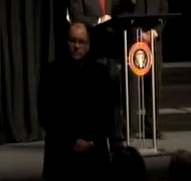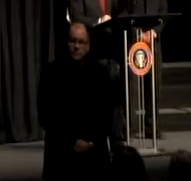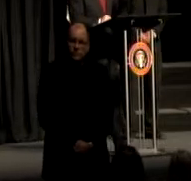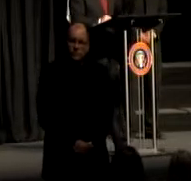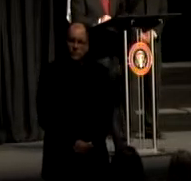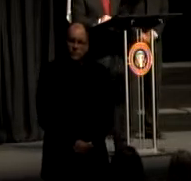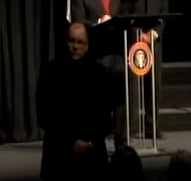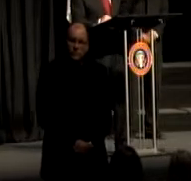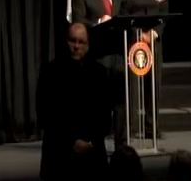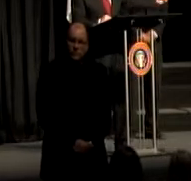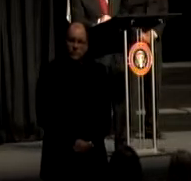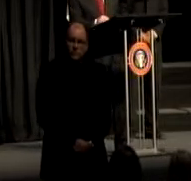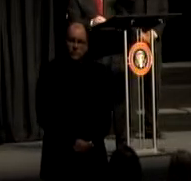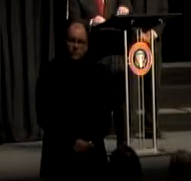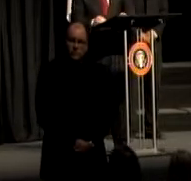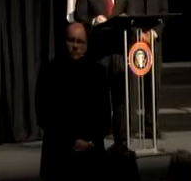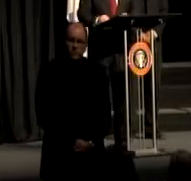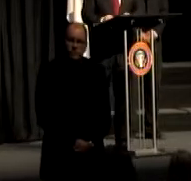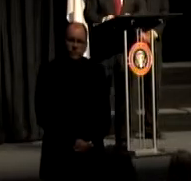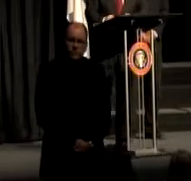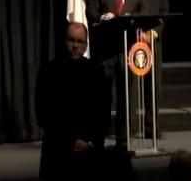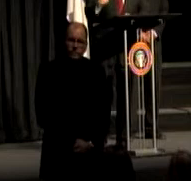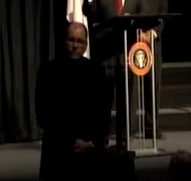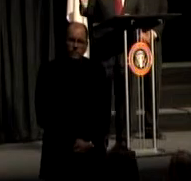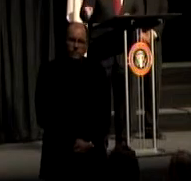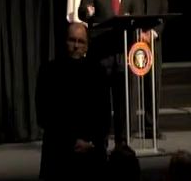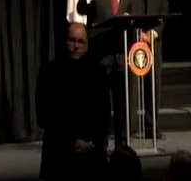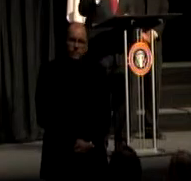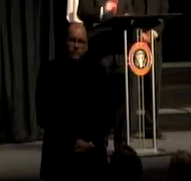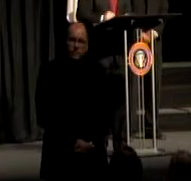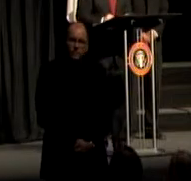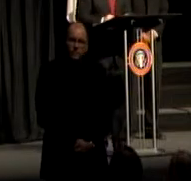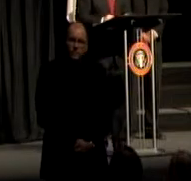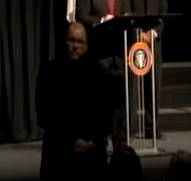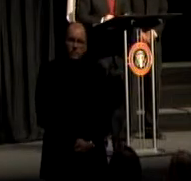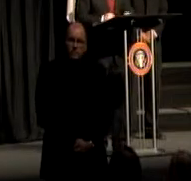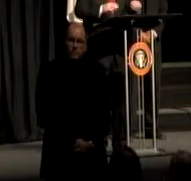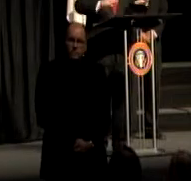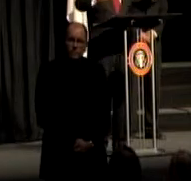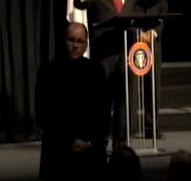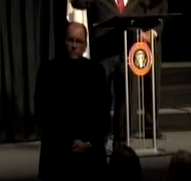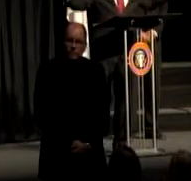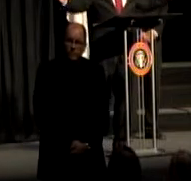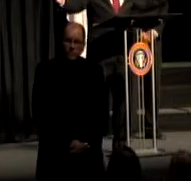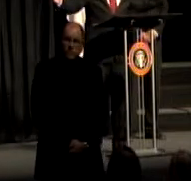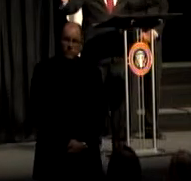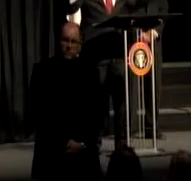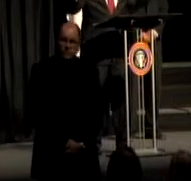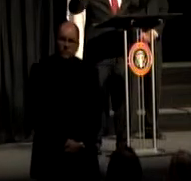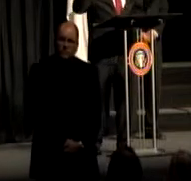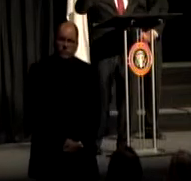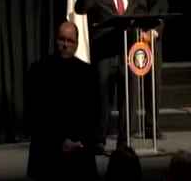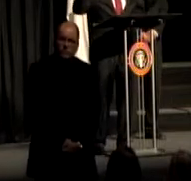so much that it is not about whether we have to pay another million dollars for a facility that we can come in and worship I want the facilities to be